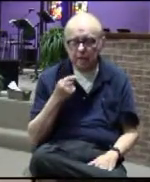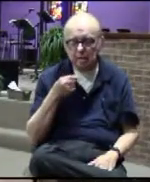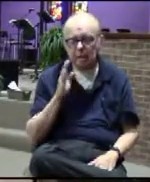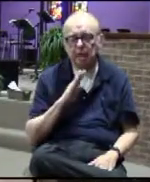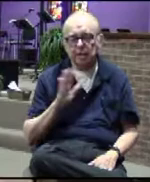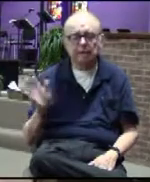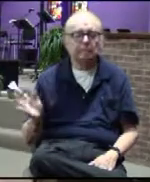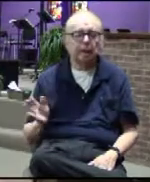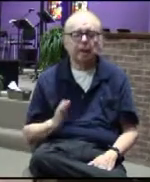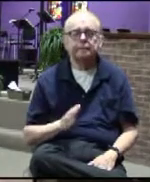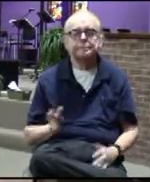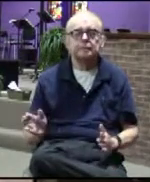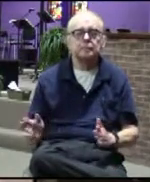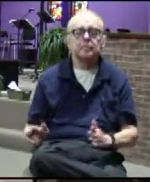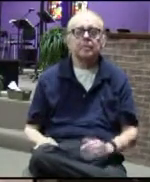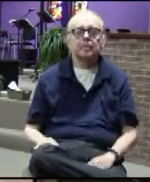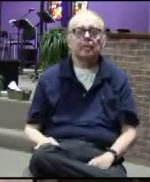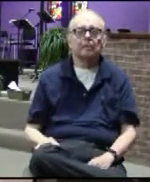plan